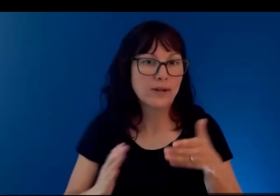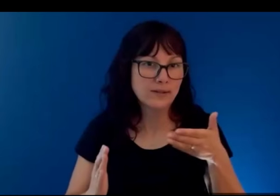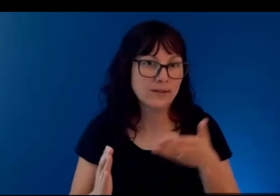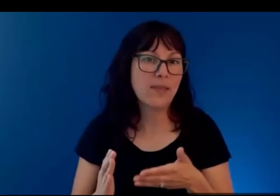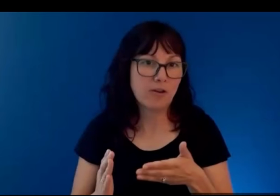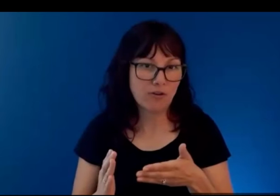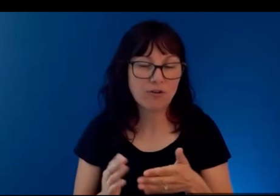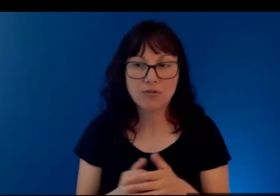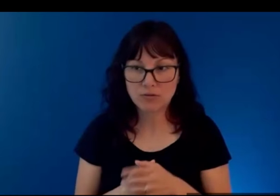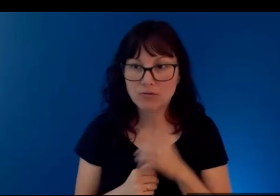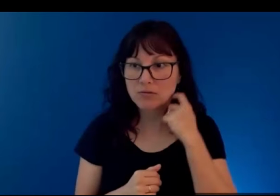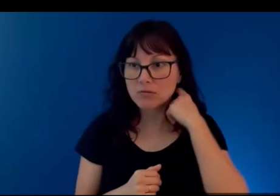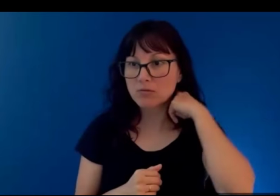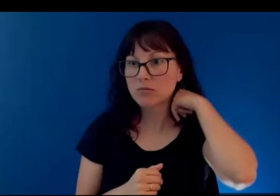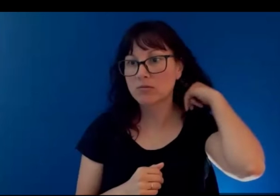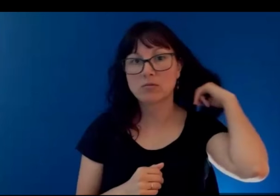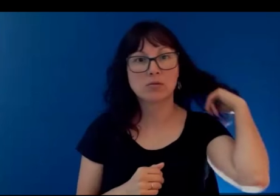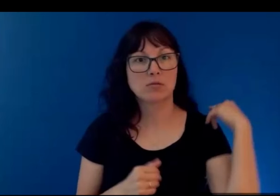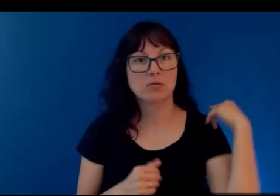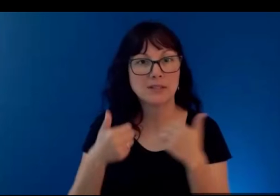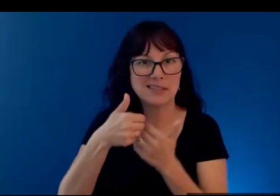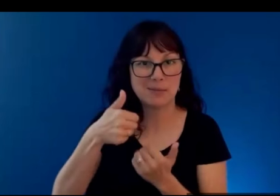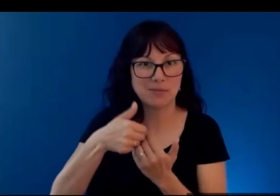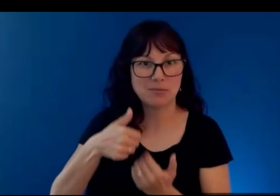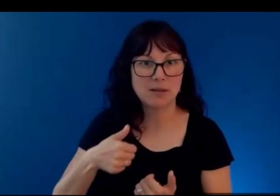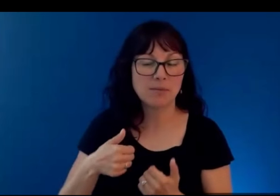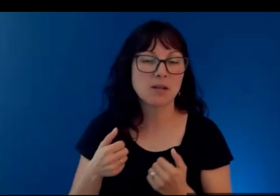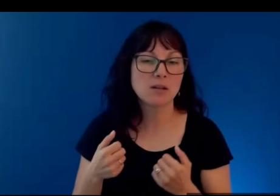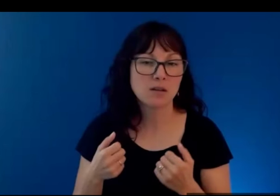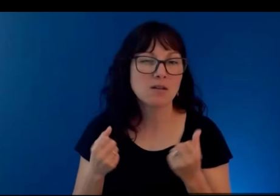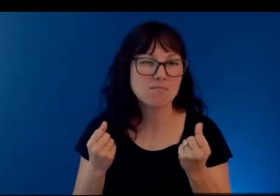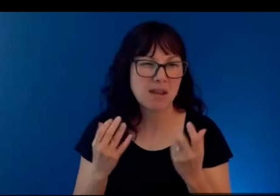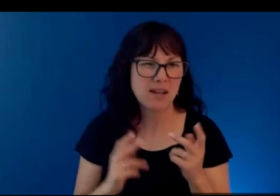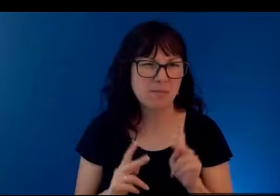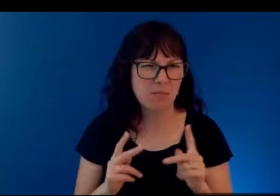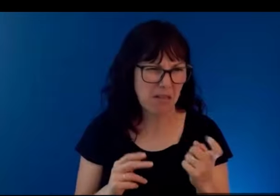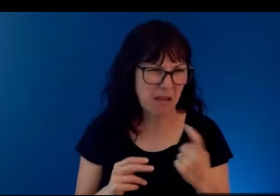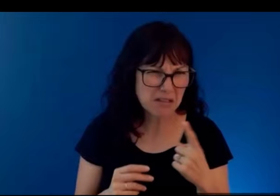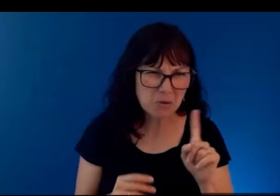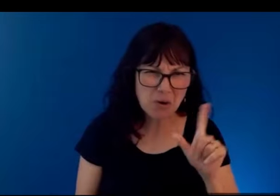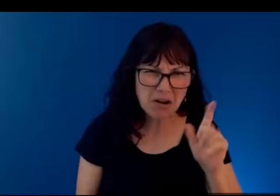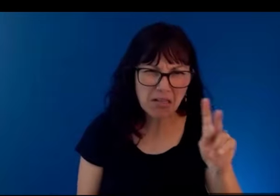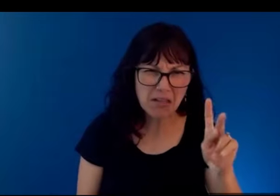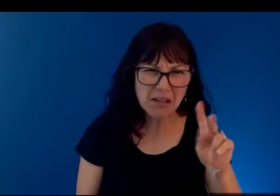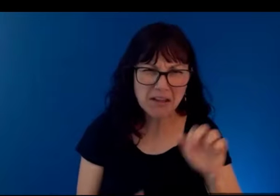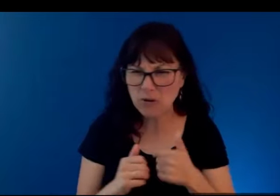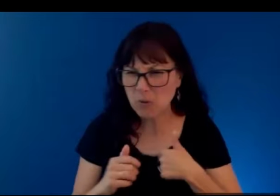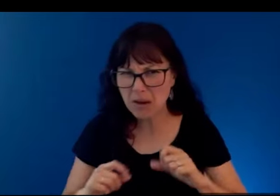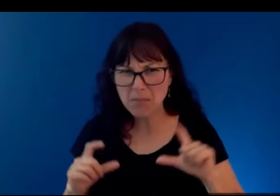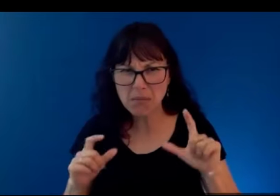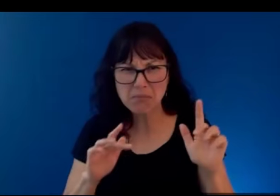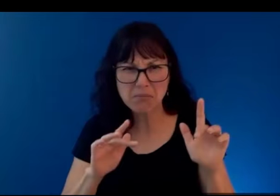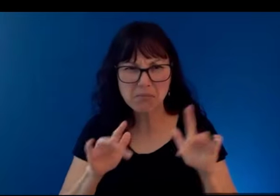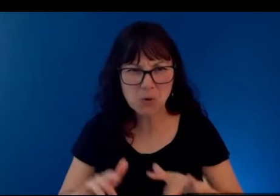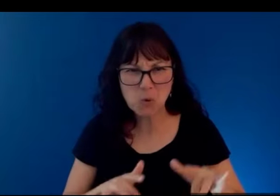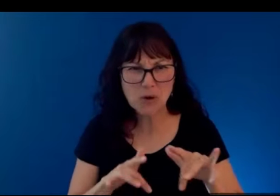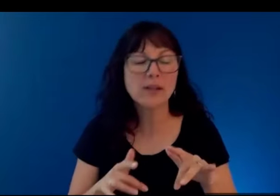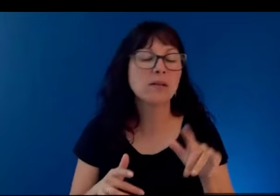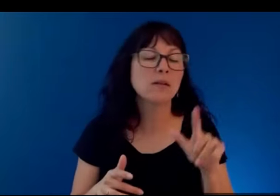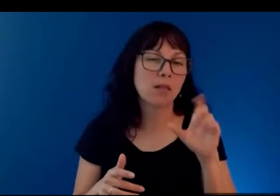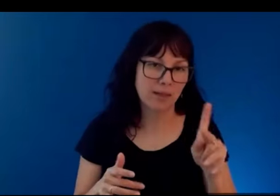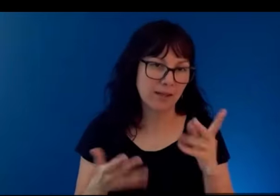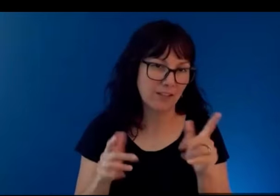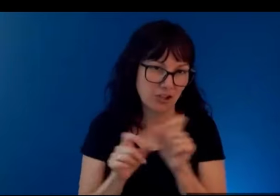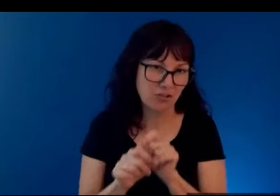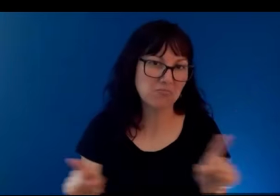each one listed separately. There's been a lot of questions about where's the link? How do I find the recordings? The link has